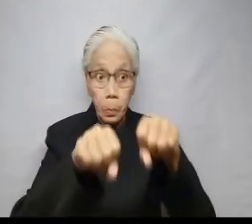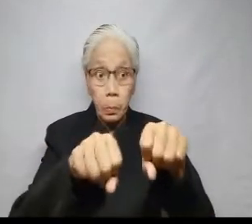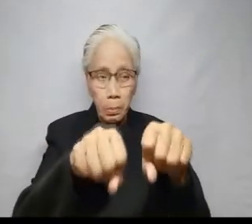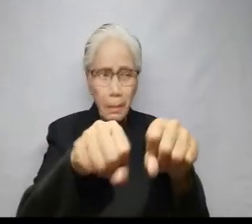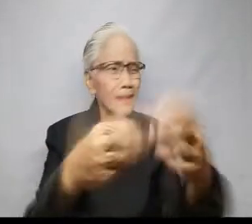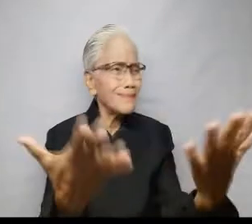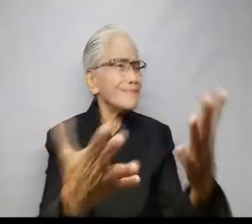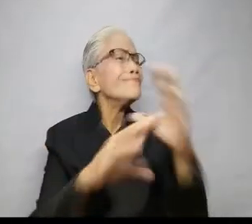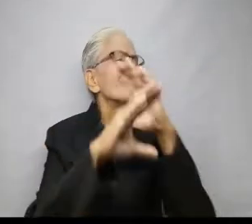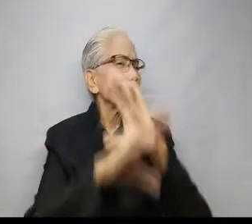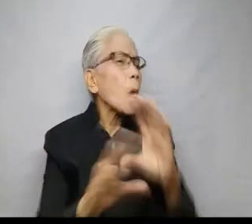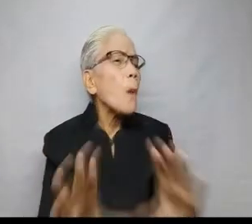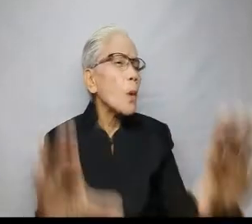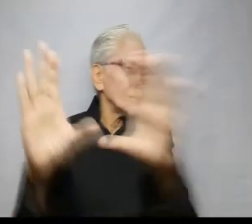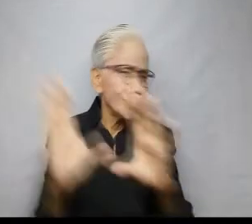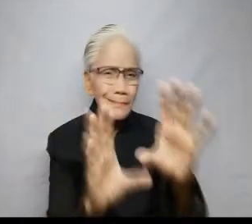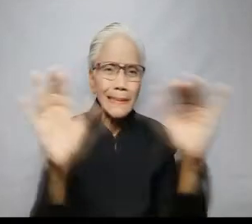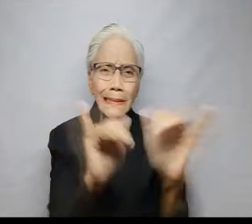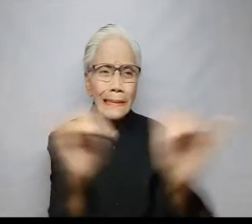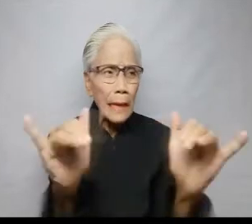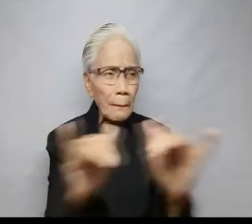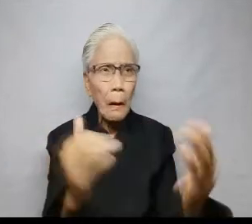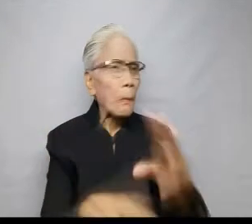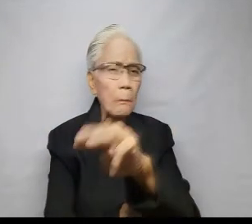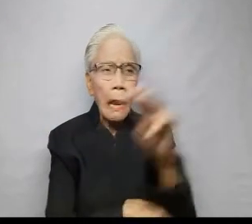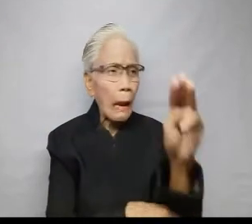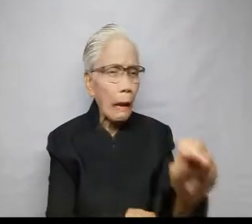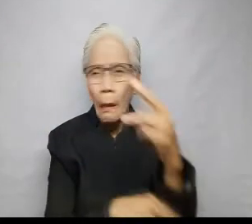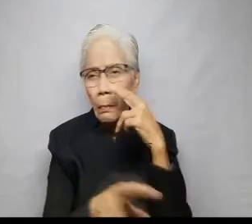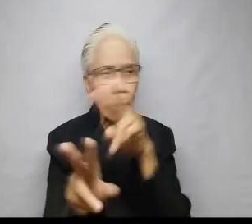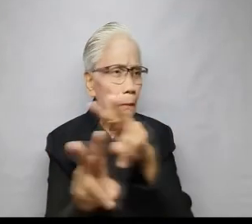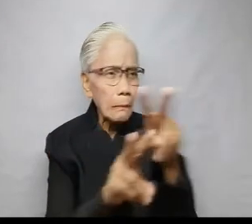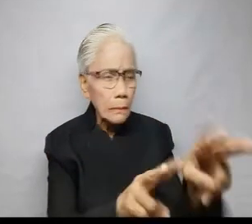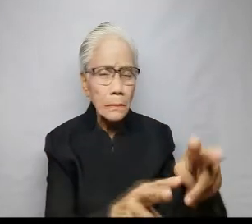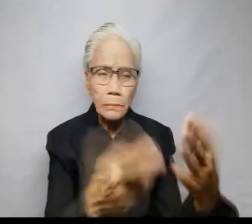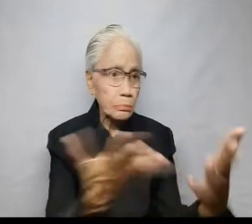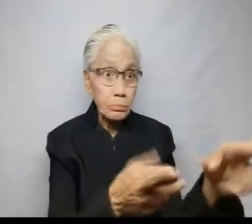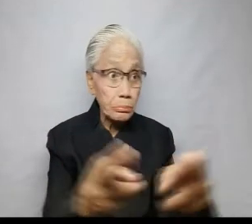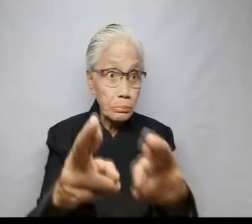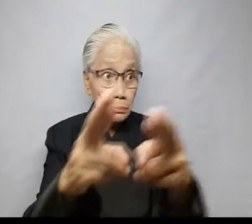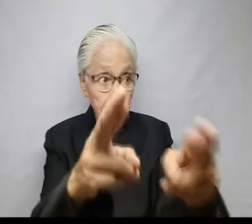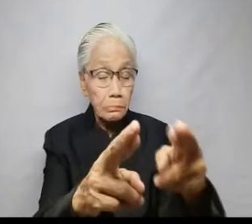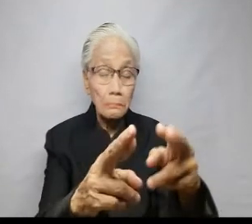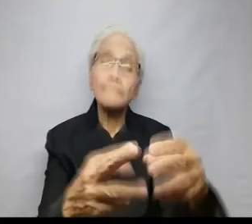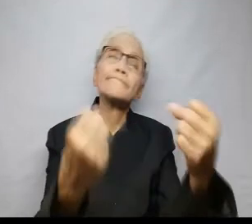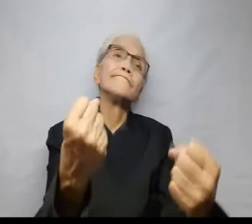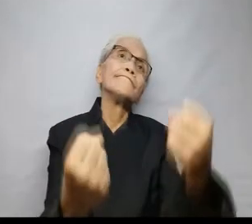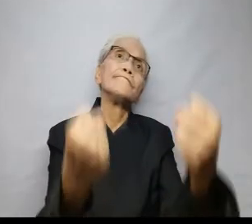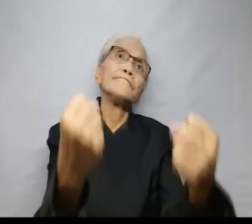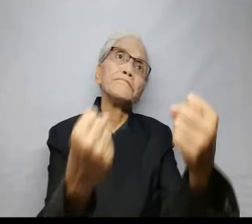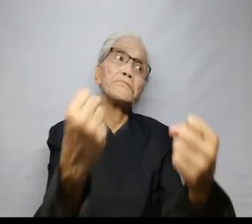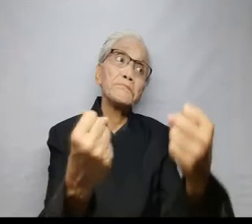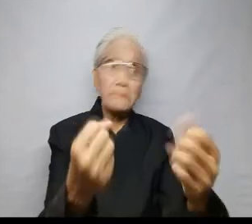Second, kids pushing their cart is a common Manila sight. It's impractical and unreasonable to pay attention to everyone I